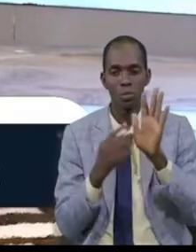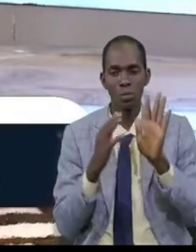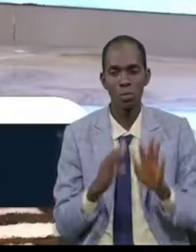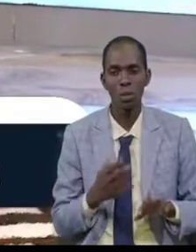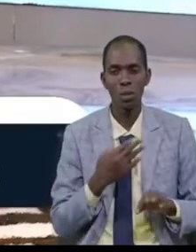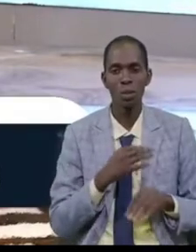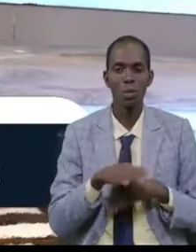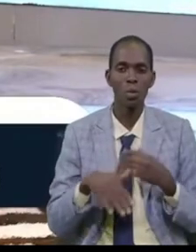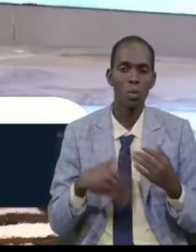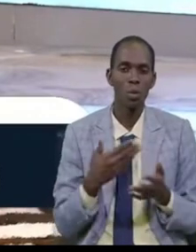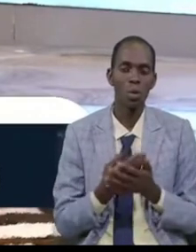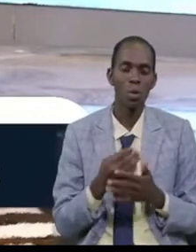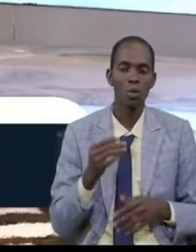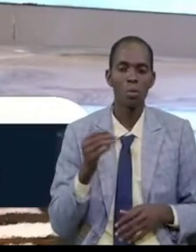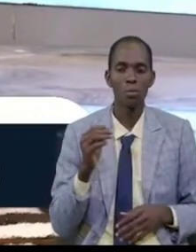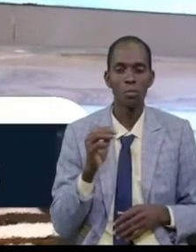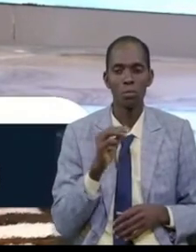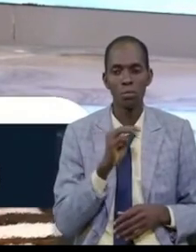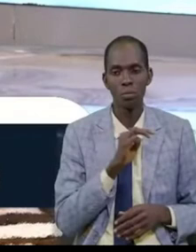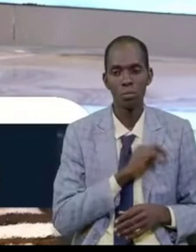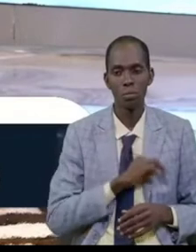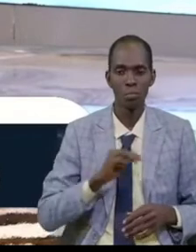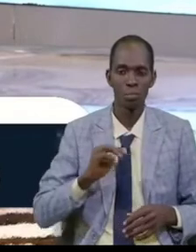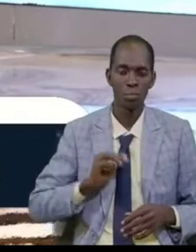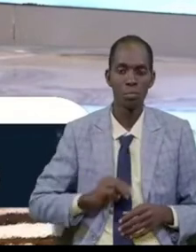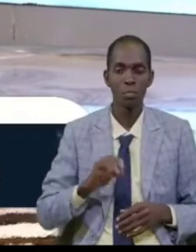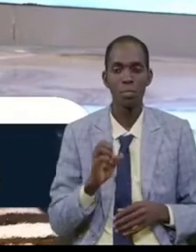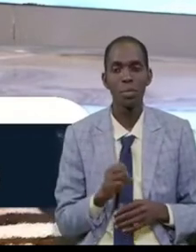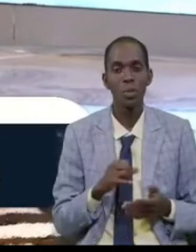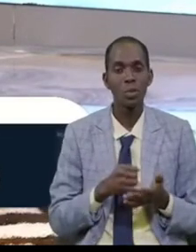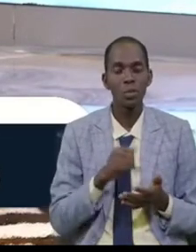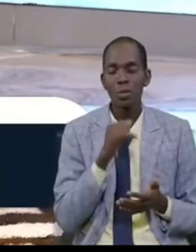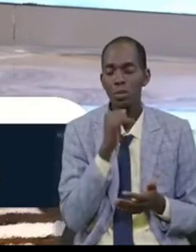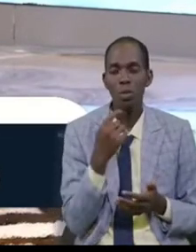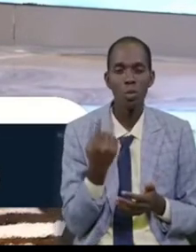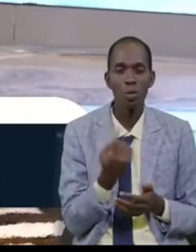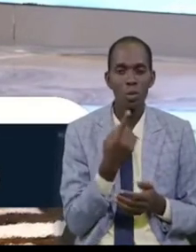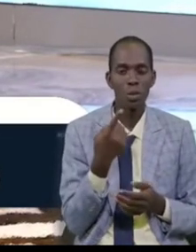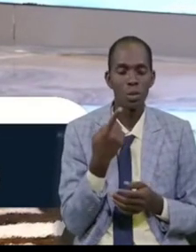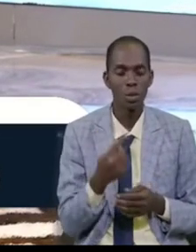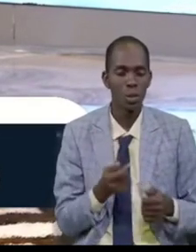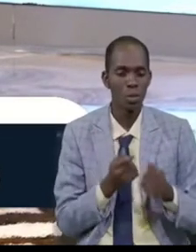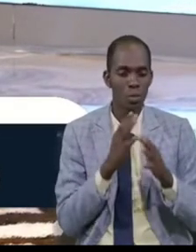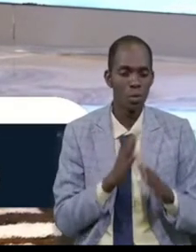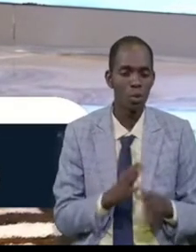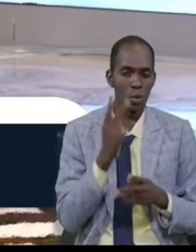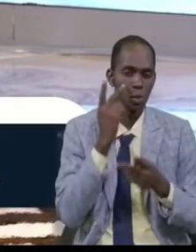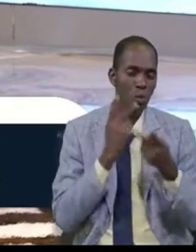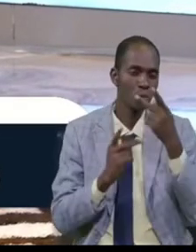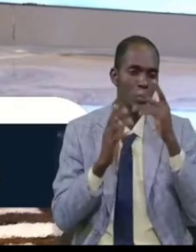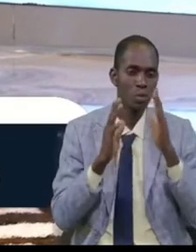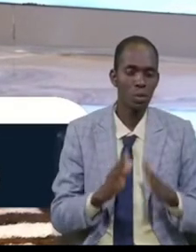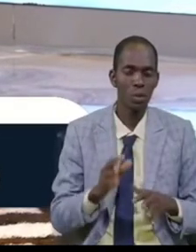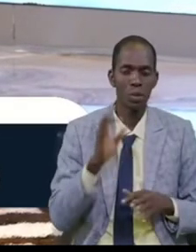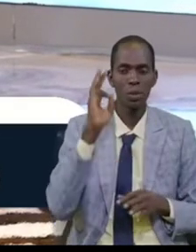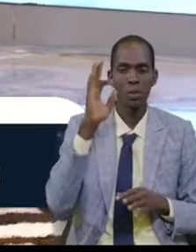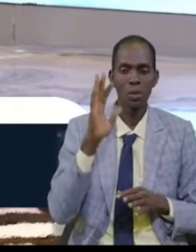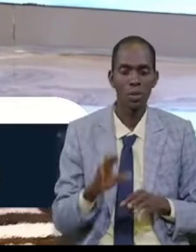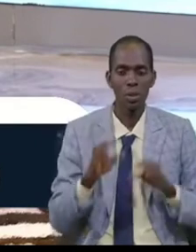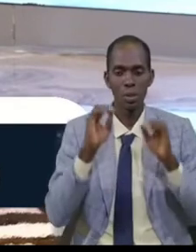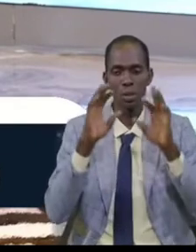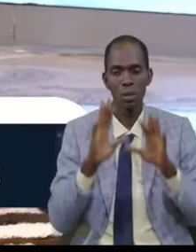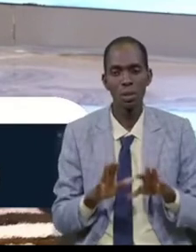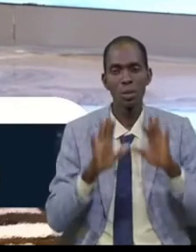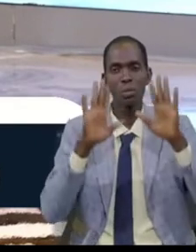ministers. It's not only the apostles and the prophets and the teachers and the miracle workers and those who have the gifts of